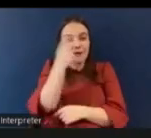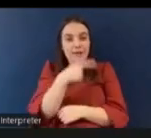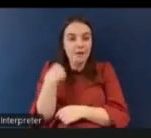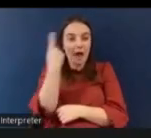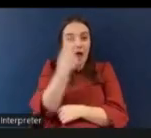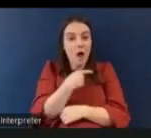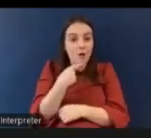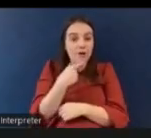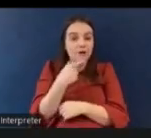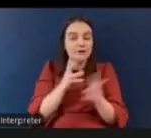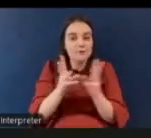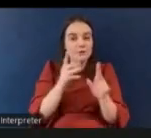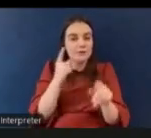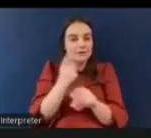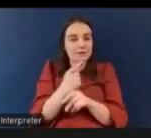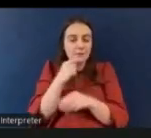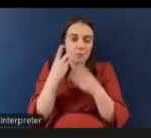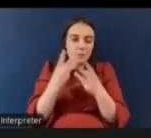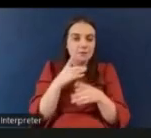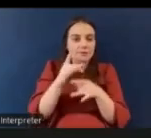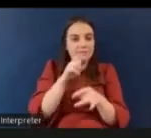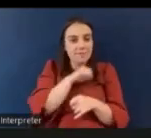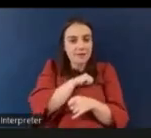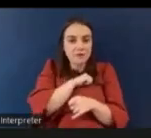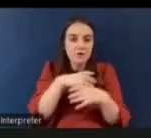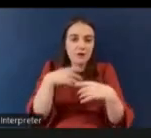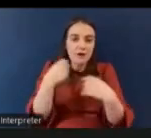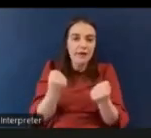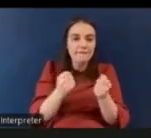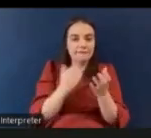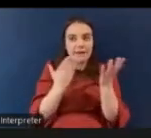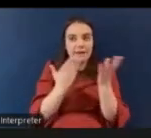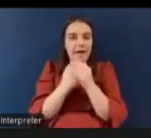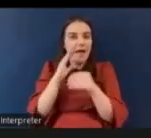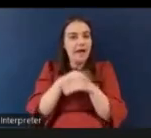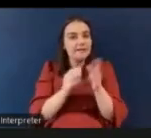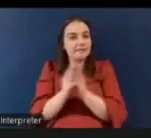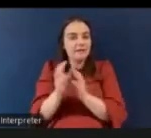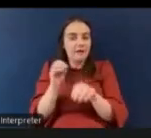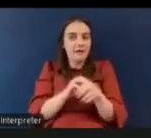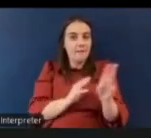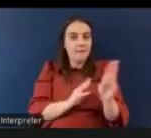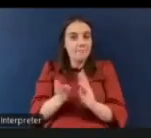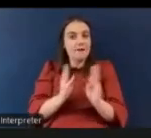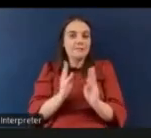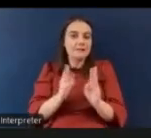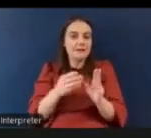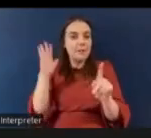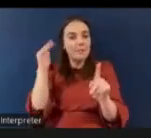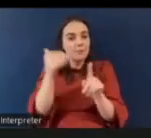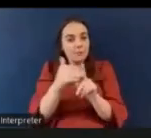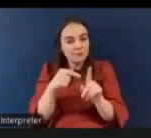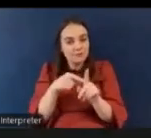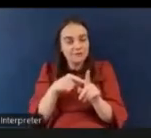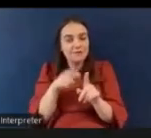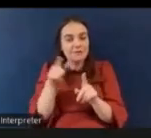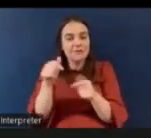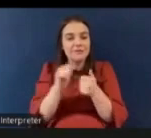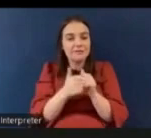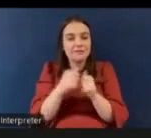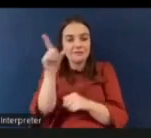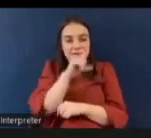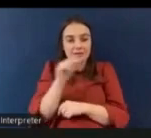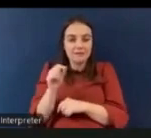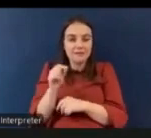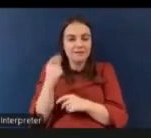we wanted to make sure that we can have a kind of a hands-on approach in this particular webinar. So this activity is called